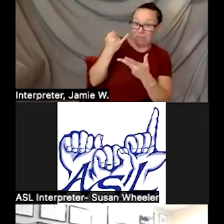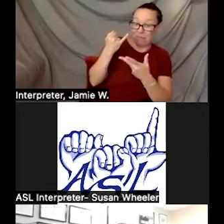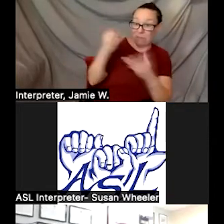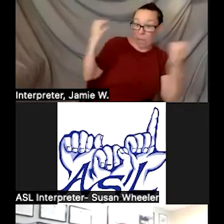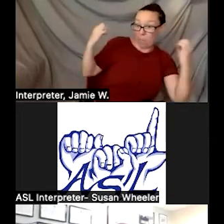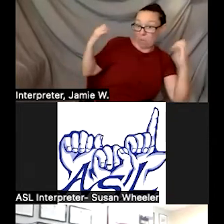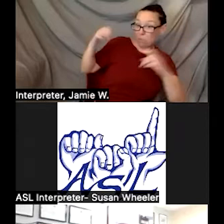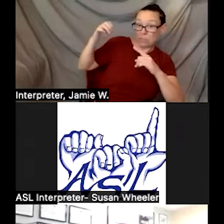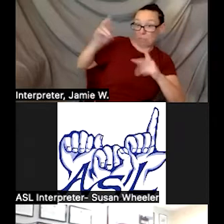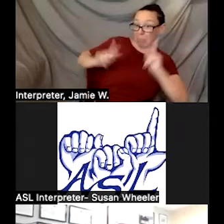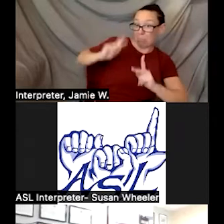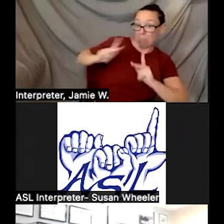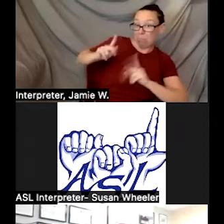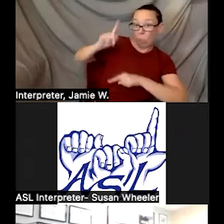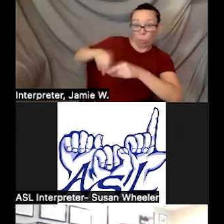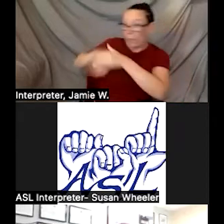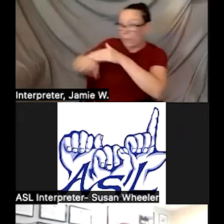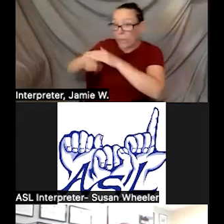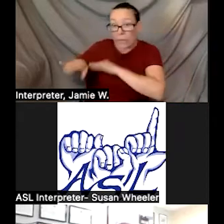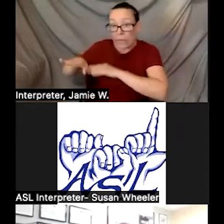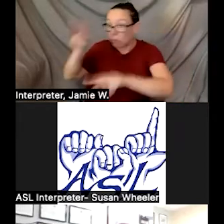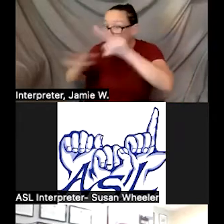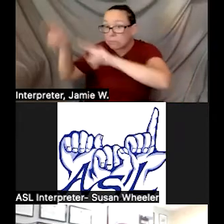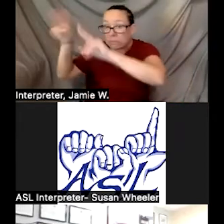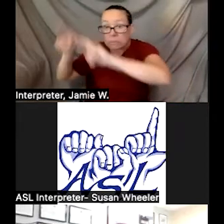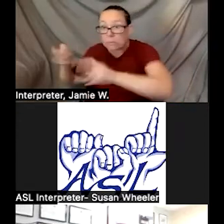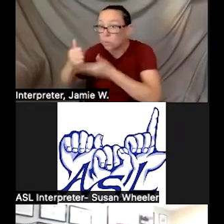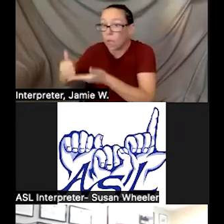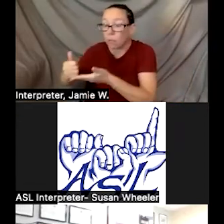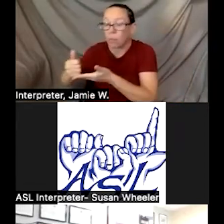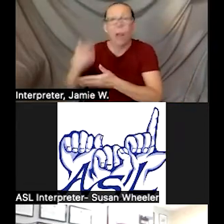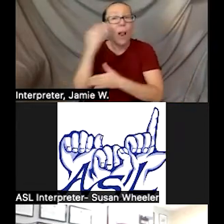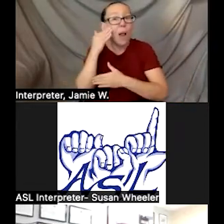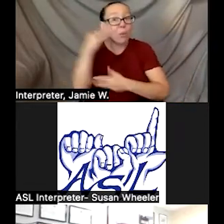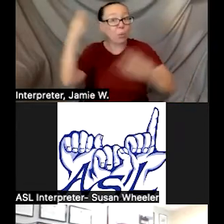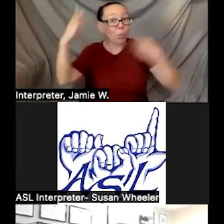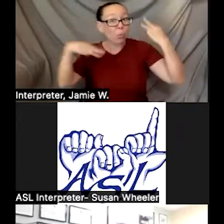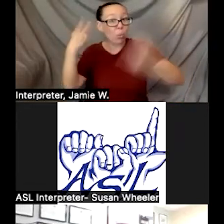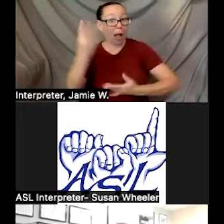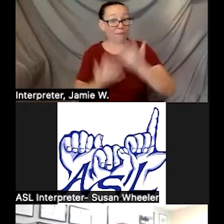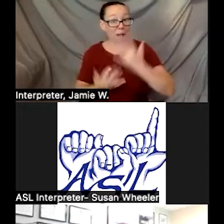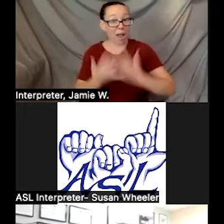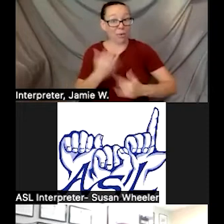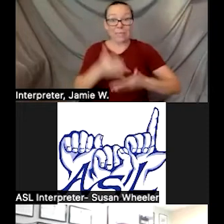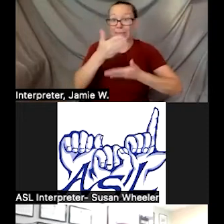that in some of the wildfire situations, it was some of the home health agencies that were reaching out to the